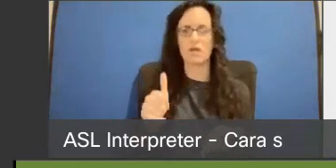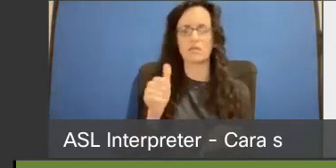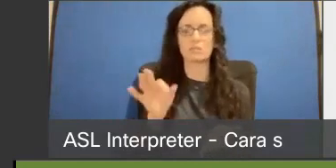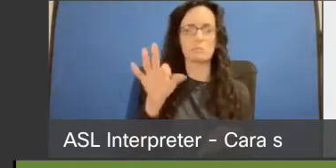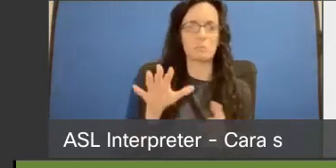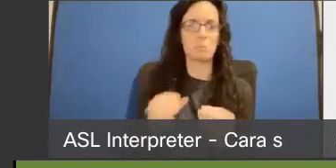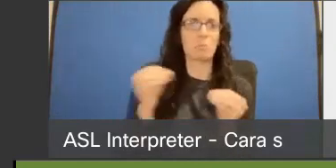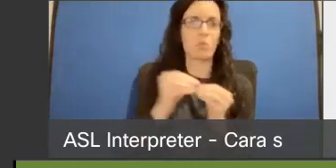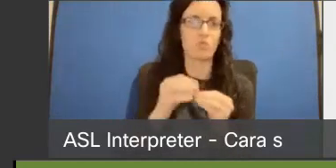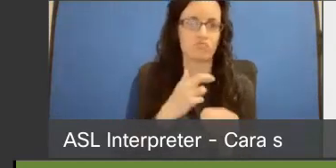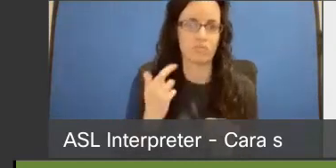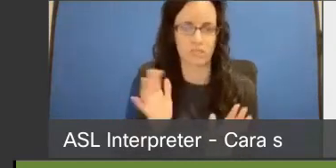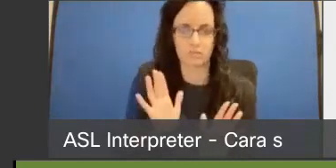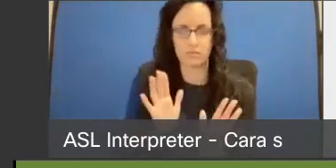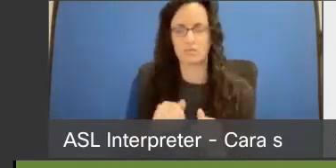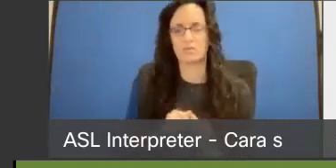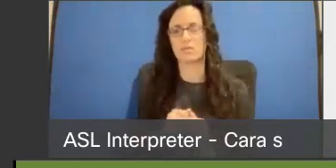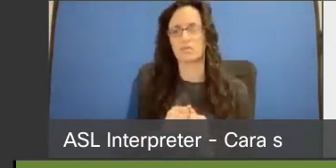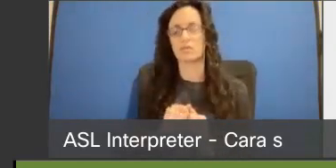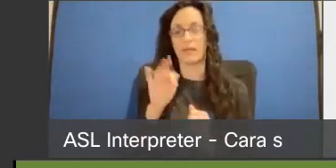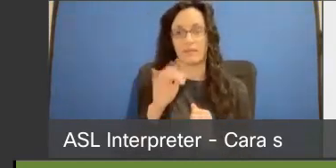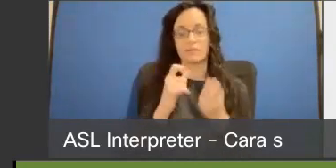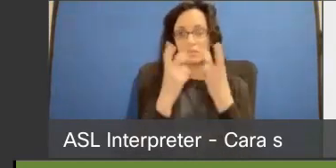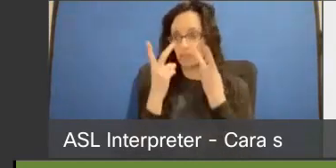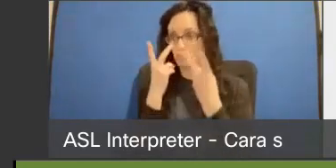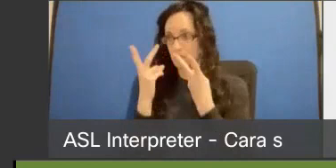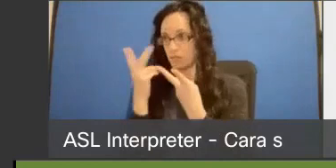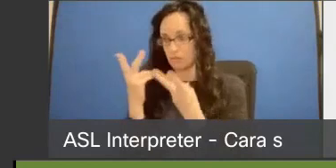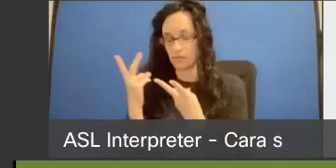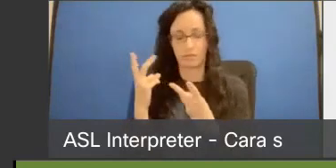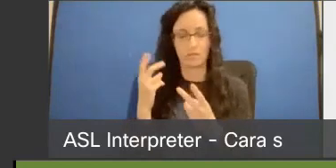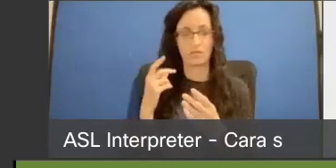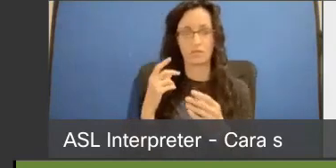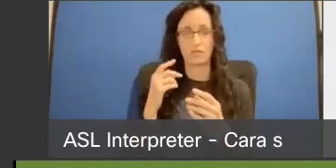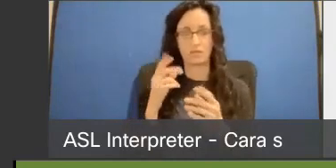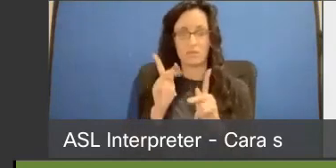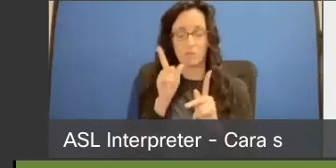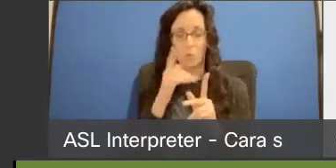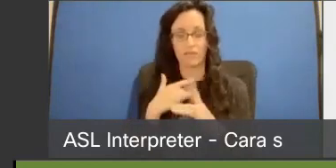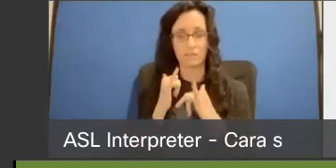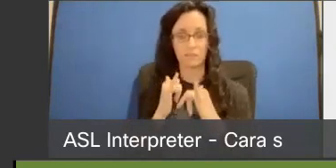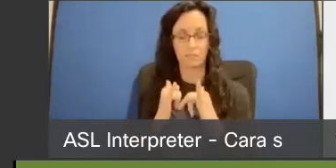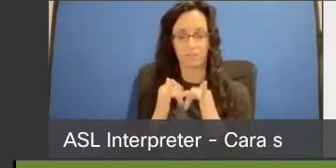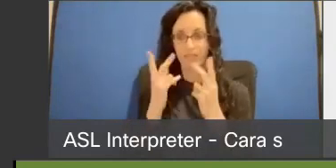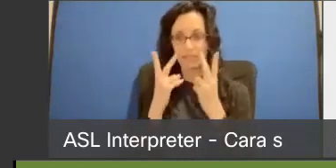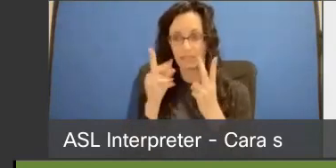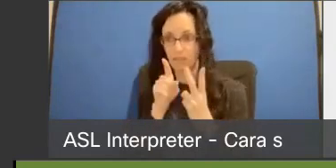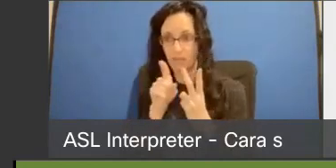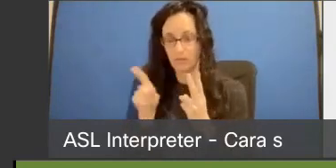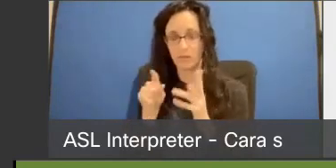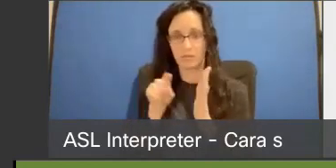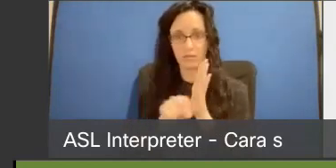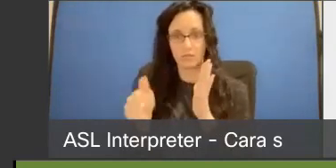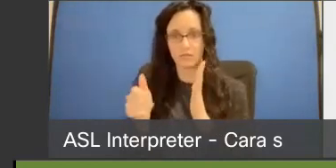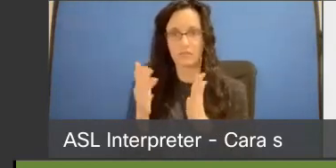right? People who are in places where they've seen other people they might identify with in particular, in some way,